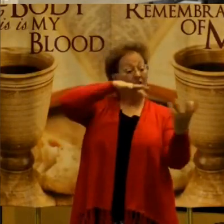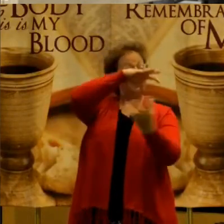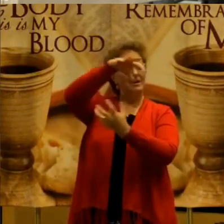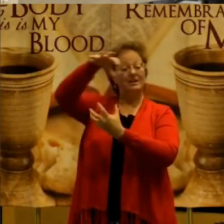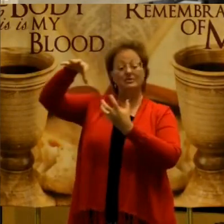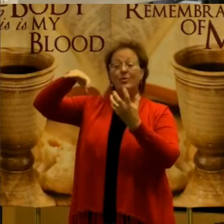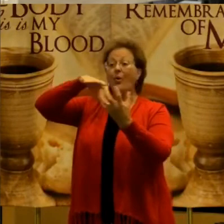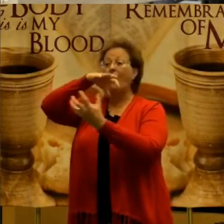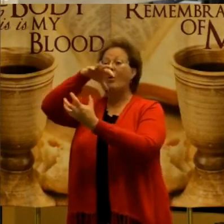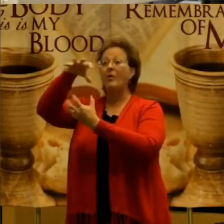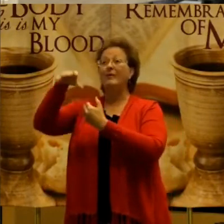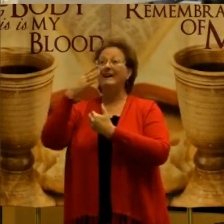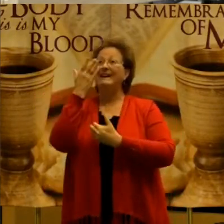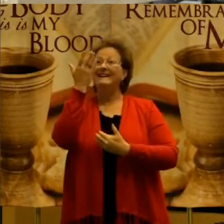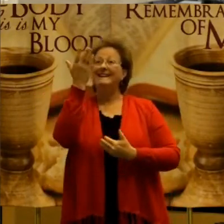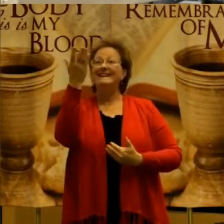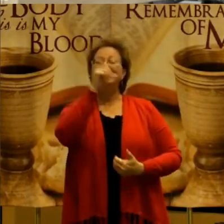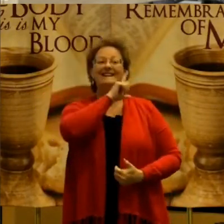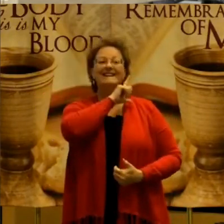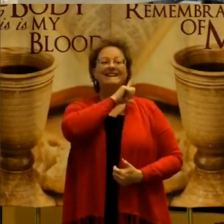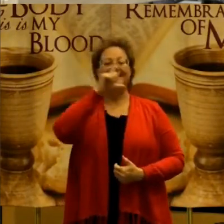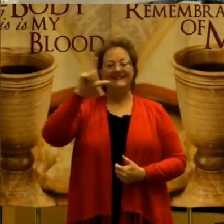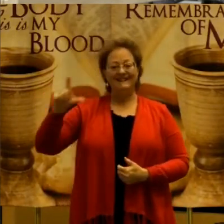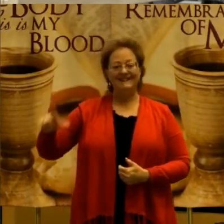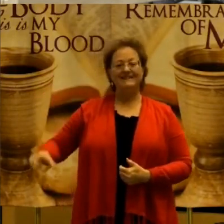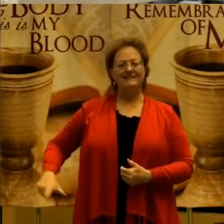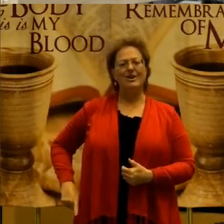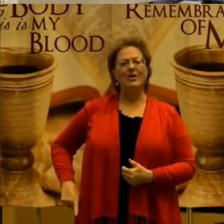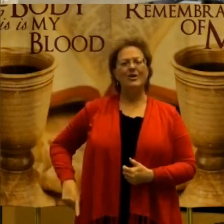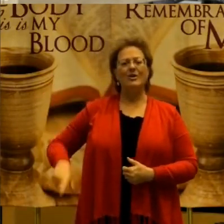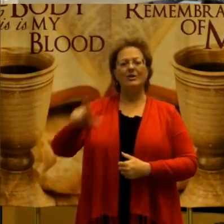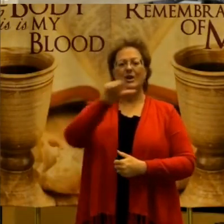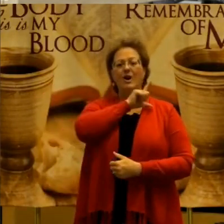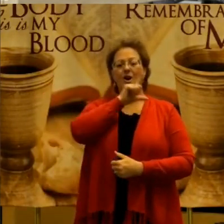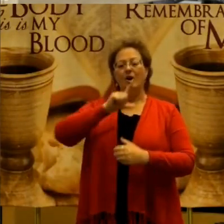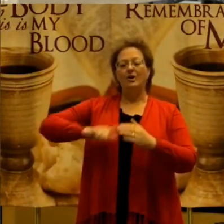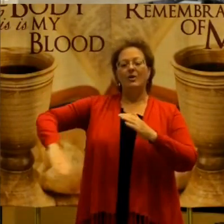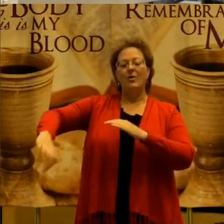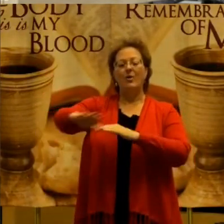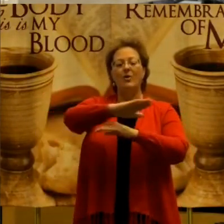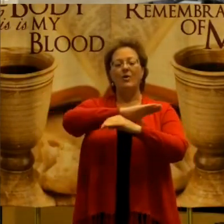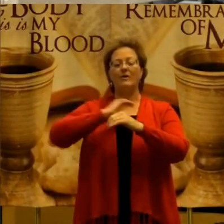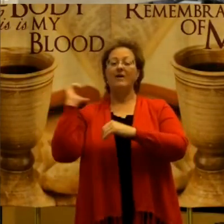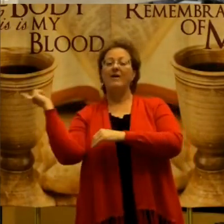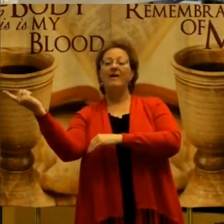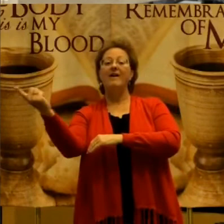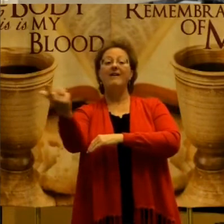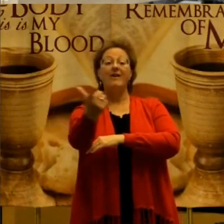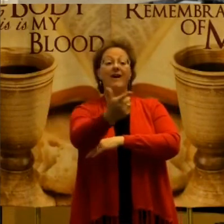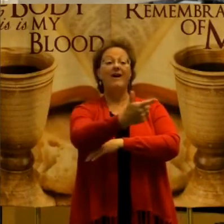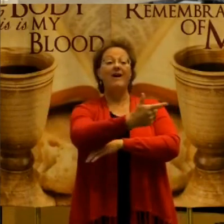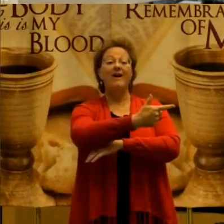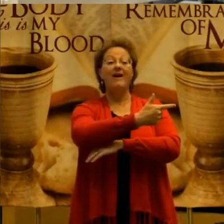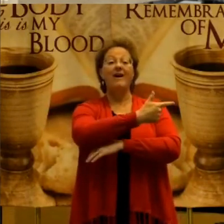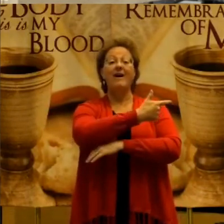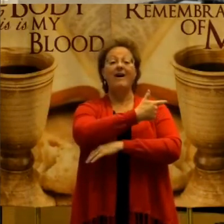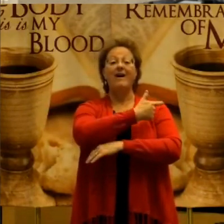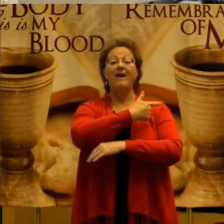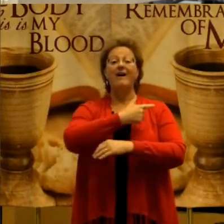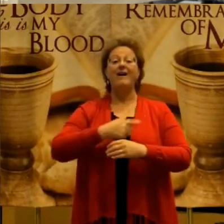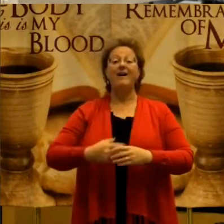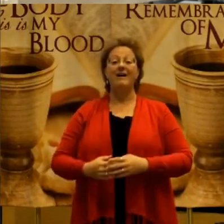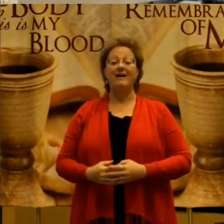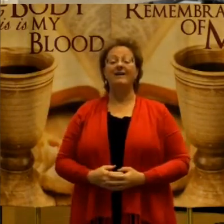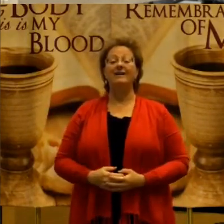the storm, He is Lord, Lord of